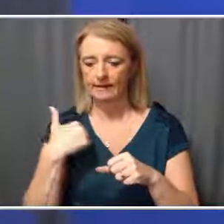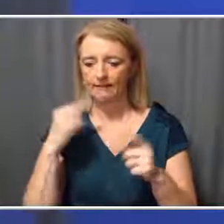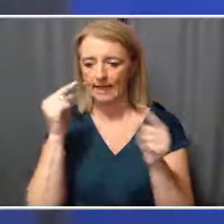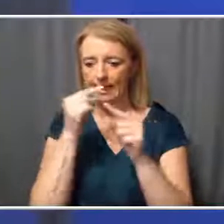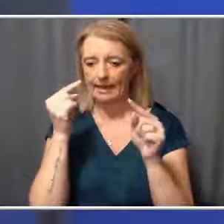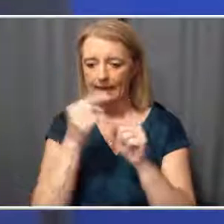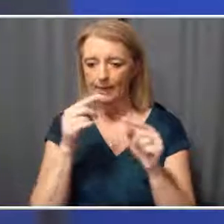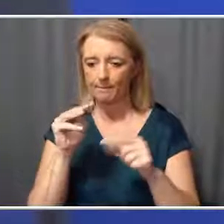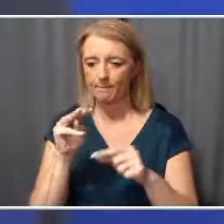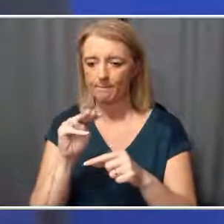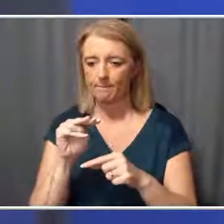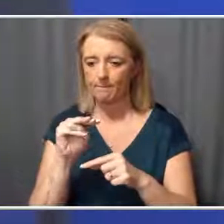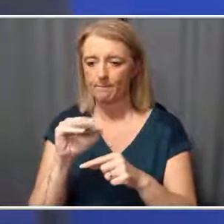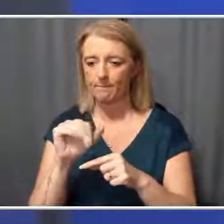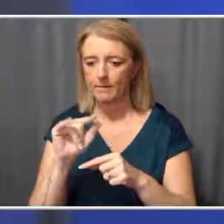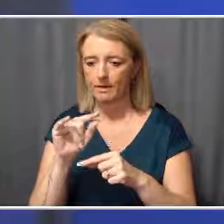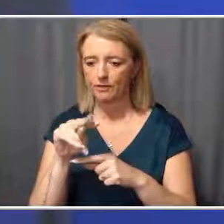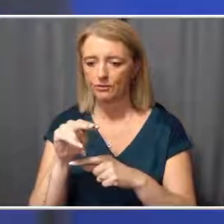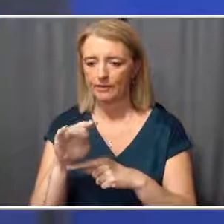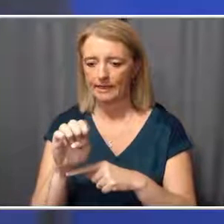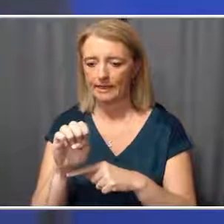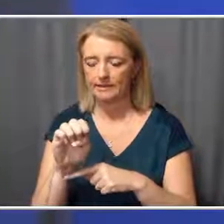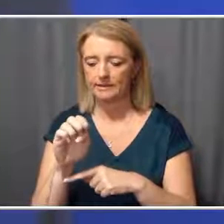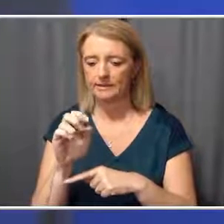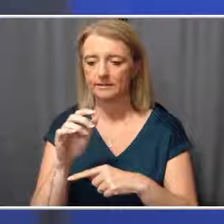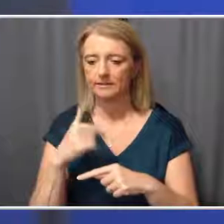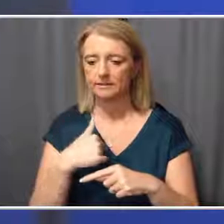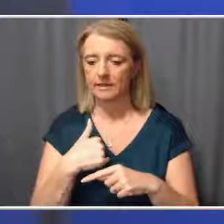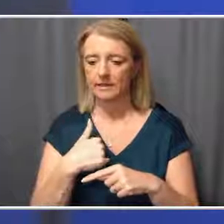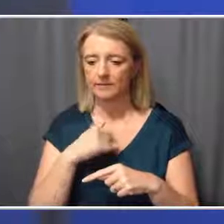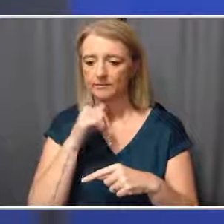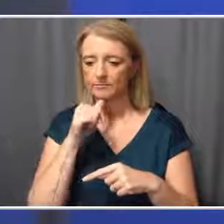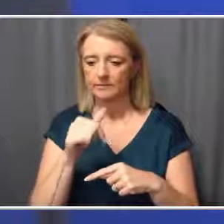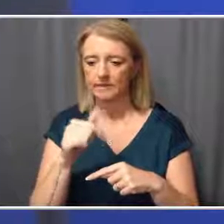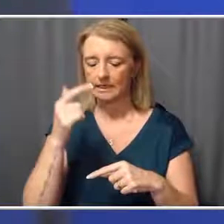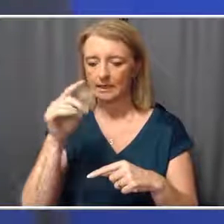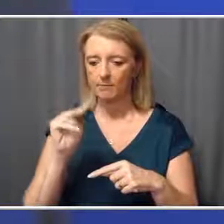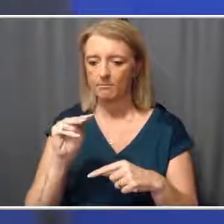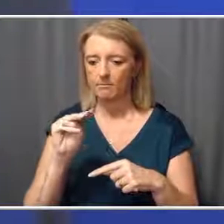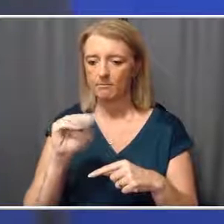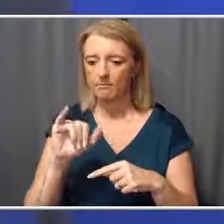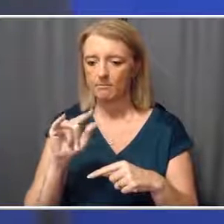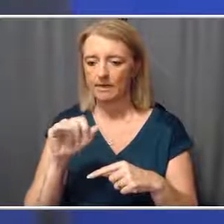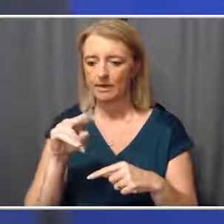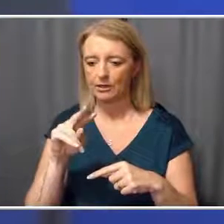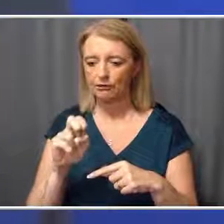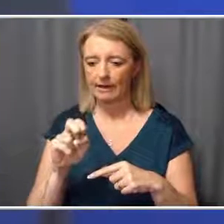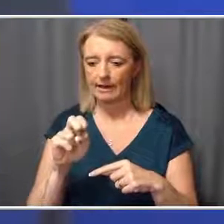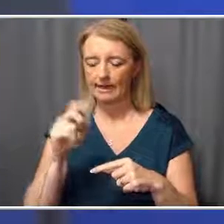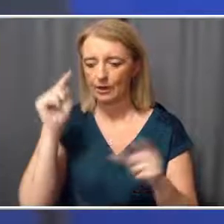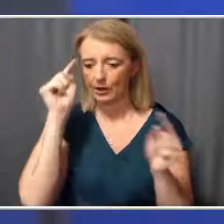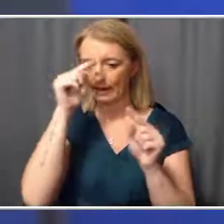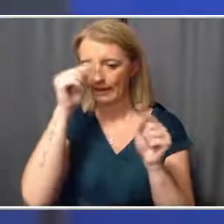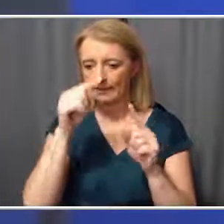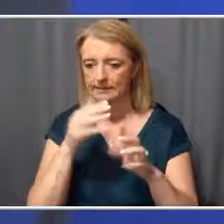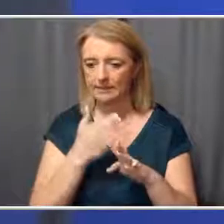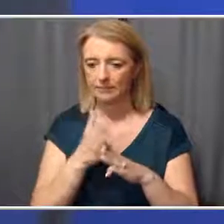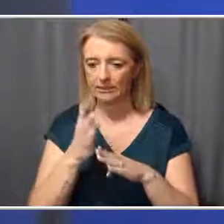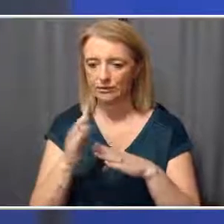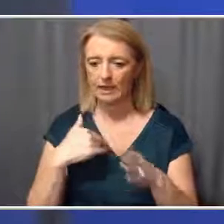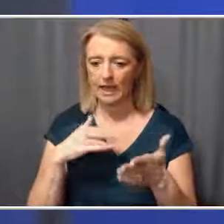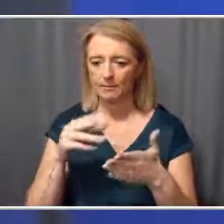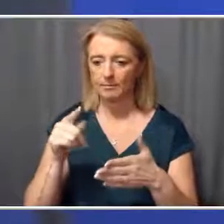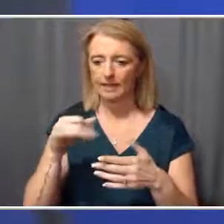peripheral nerves that are already kind of grumpy. And if we demonstrate that those nerves, after we've kind of quieted down the muscle that's irritating